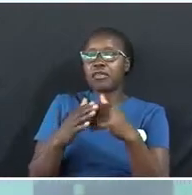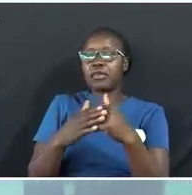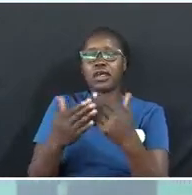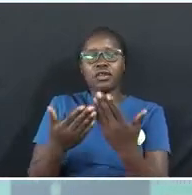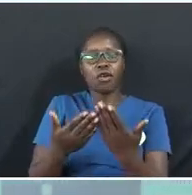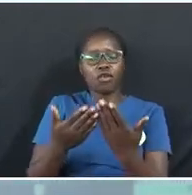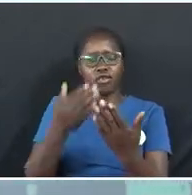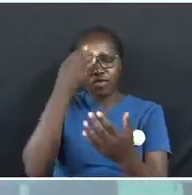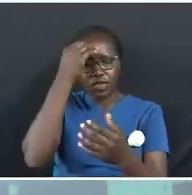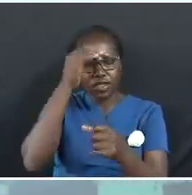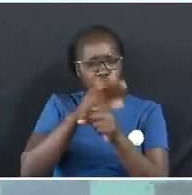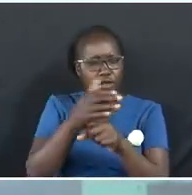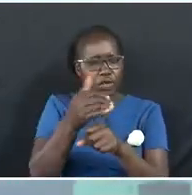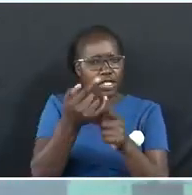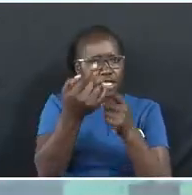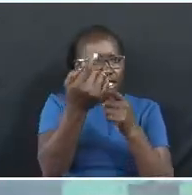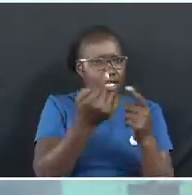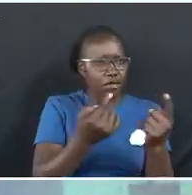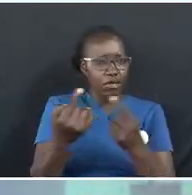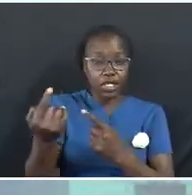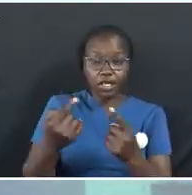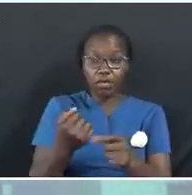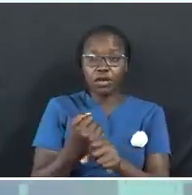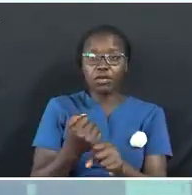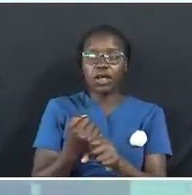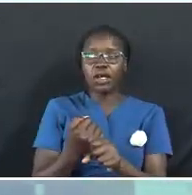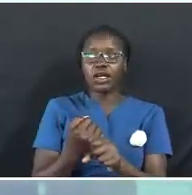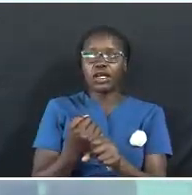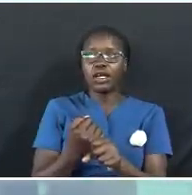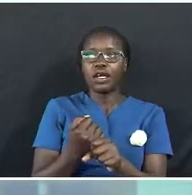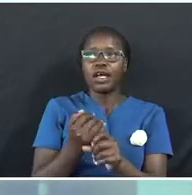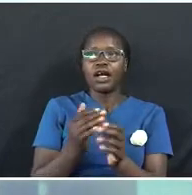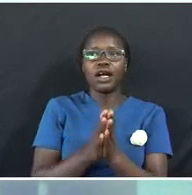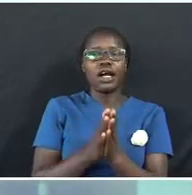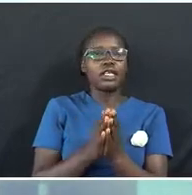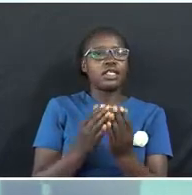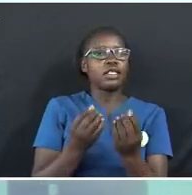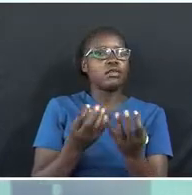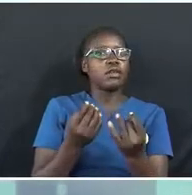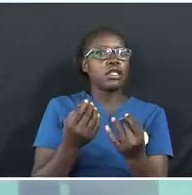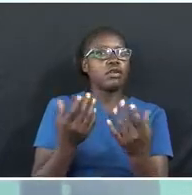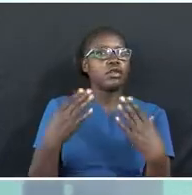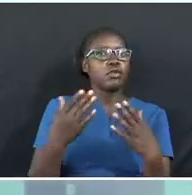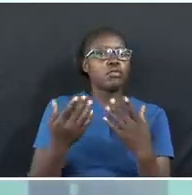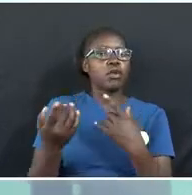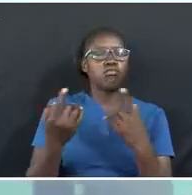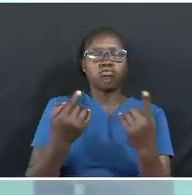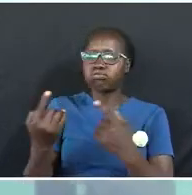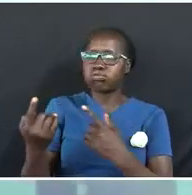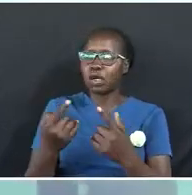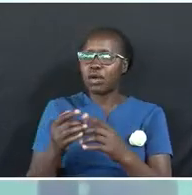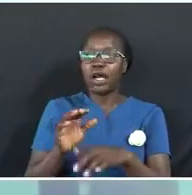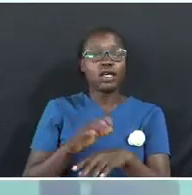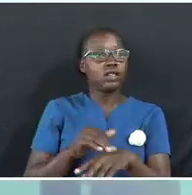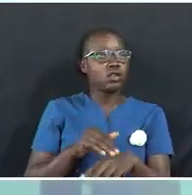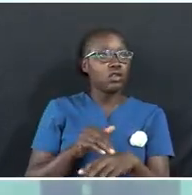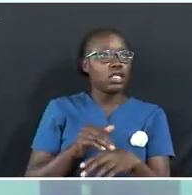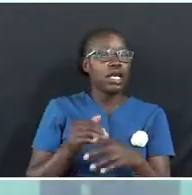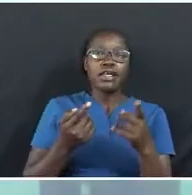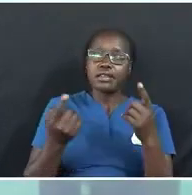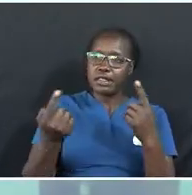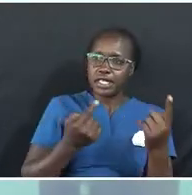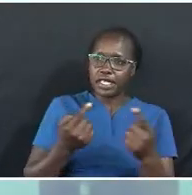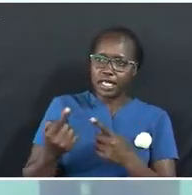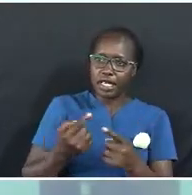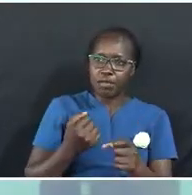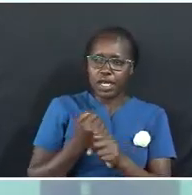prophets, yes, they came and did. That was their bit. Until the time of the people that we call the minor prophets, they came and